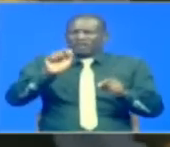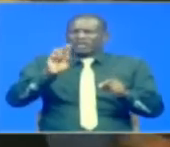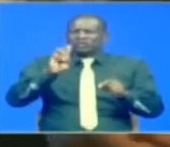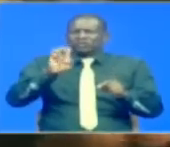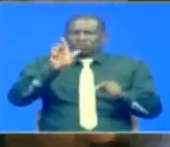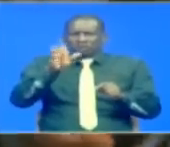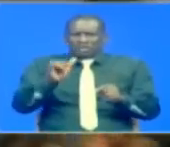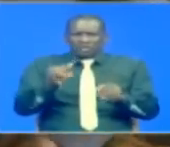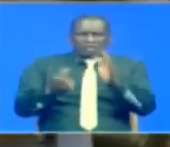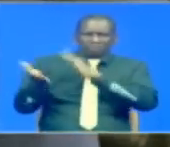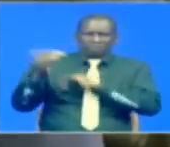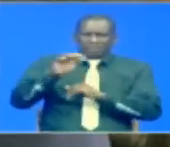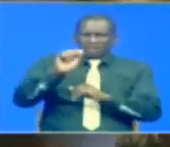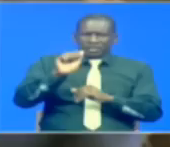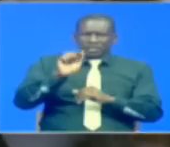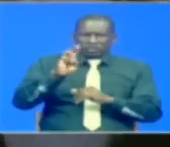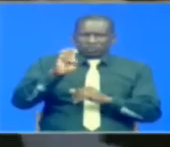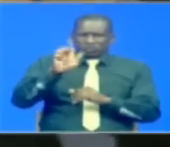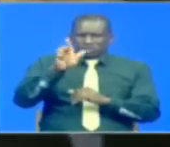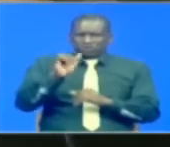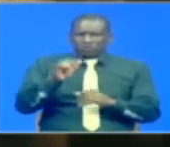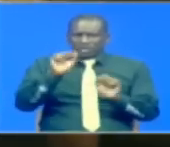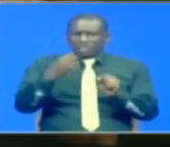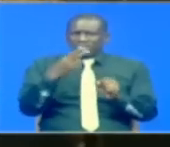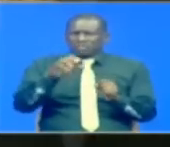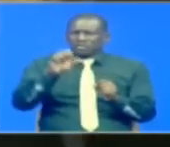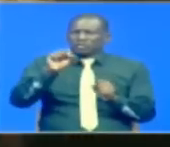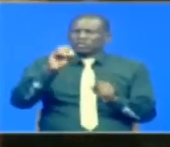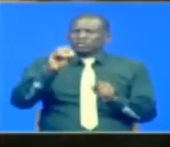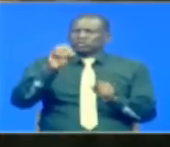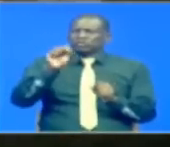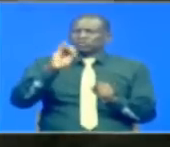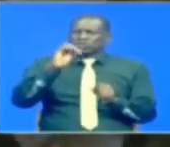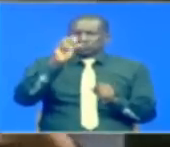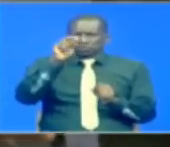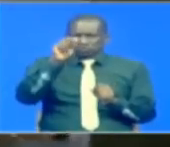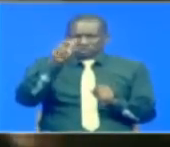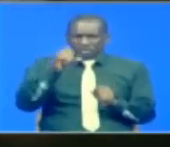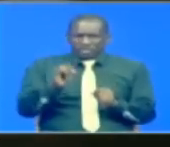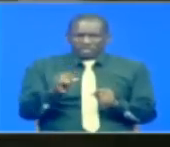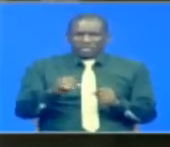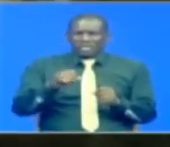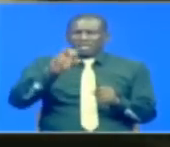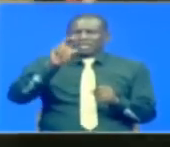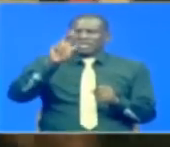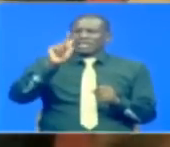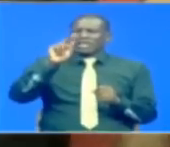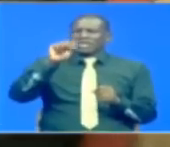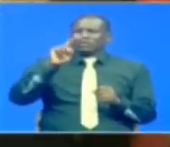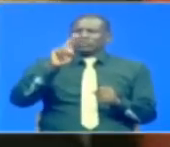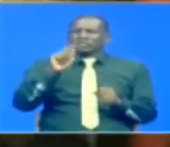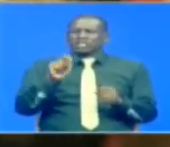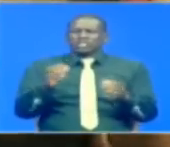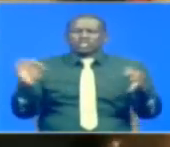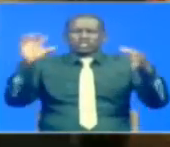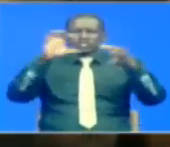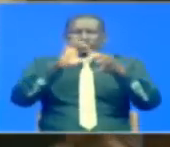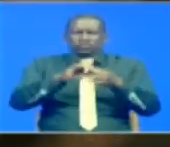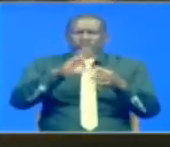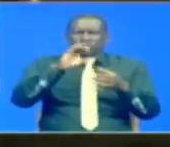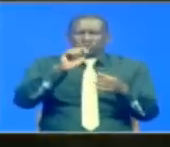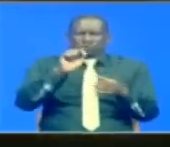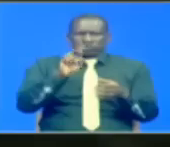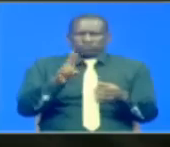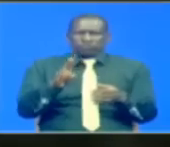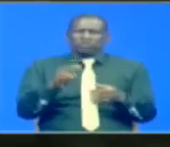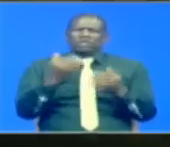and behind him we can see Wilson Sosion. This was earlier when Nat joined Kotu. So what do we want to ask? We want to ask,